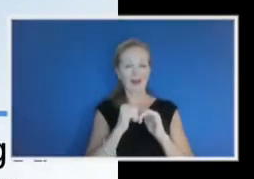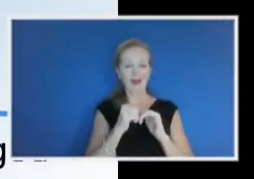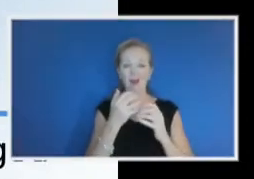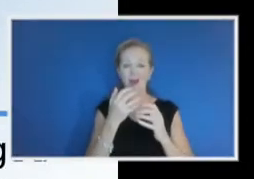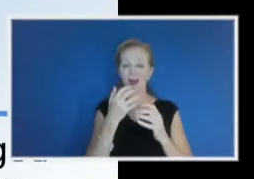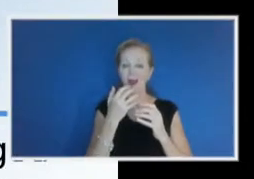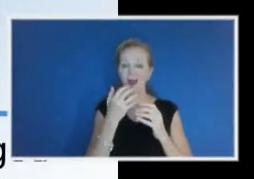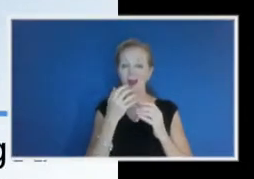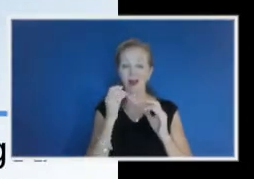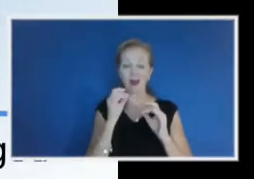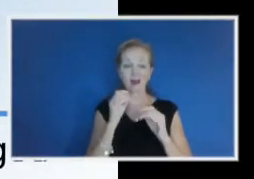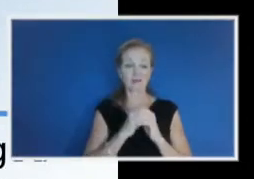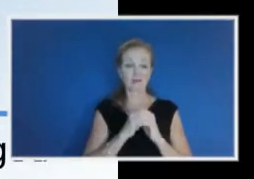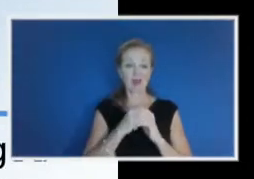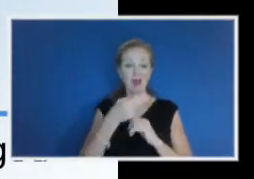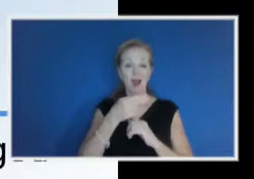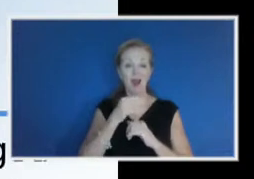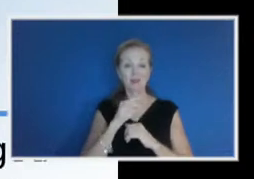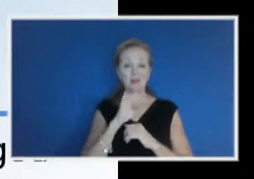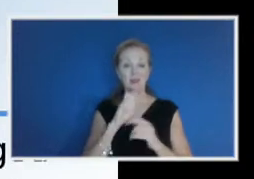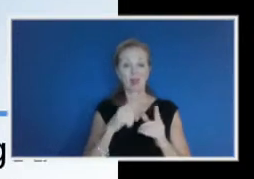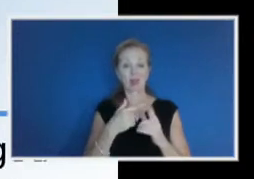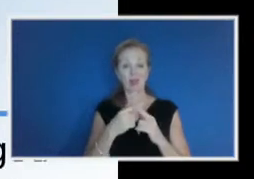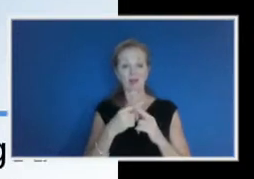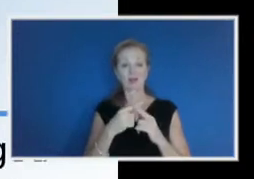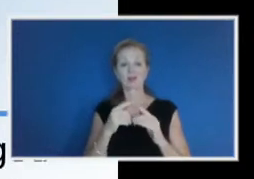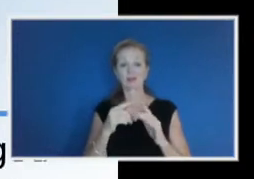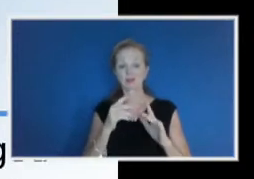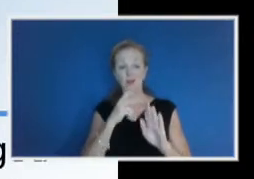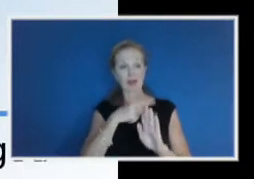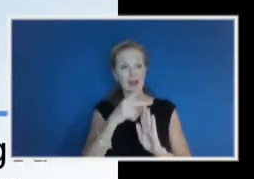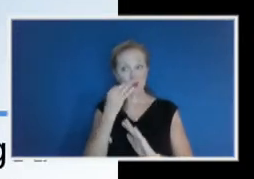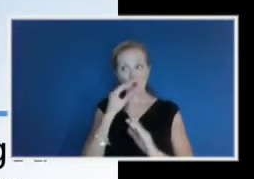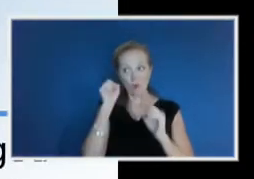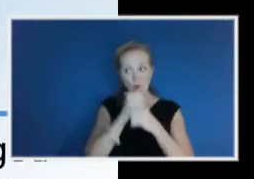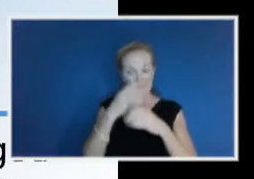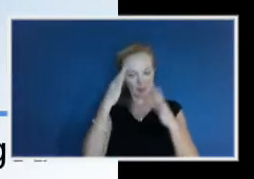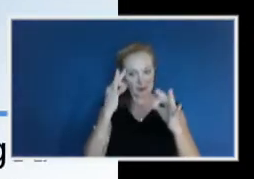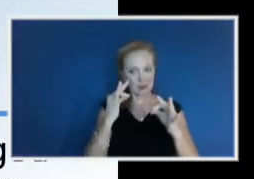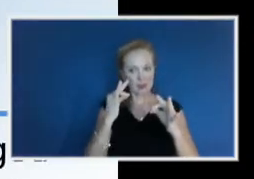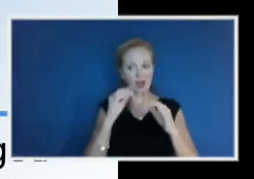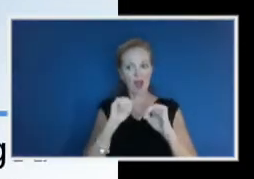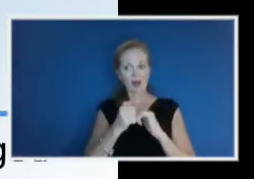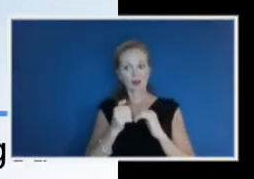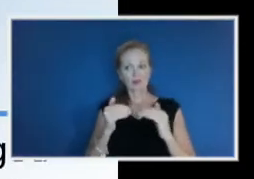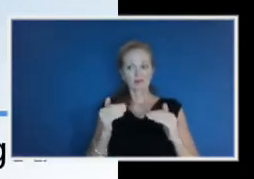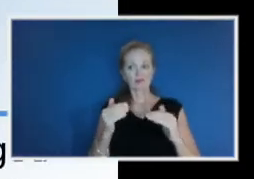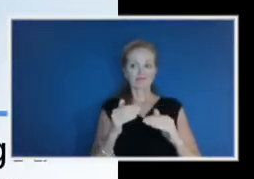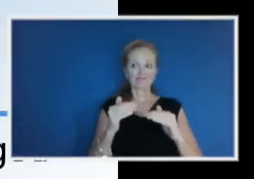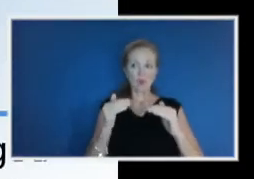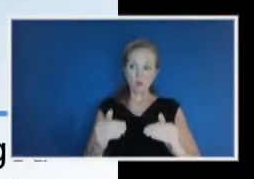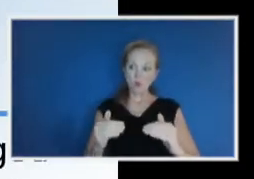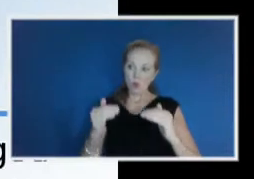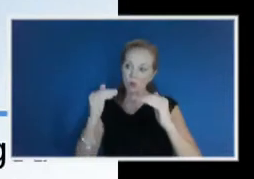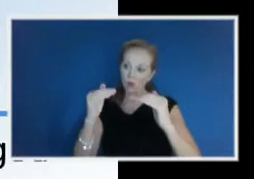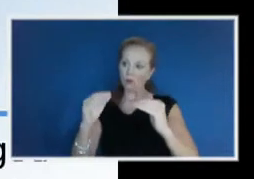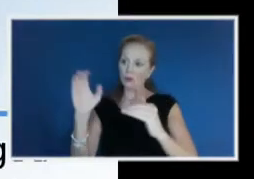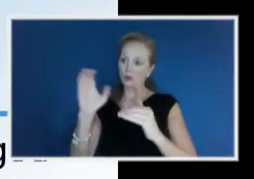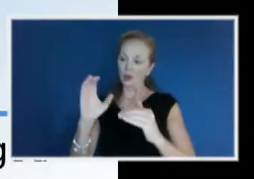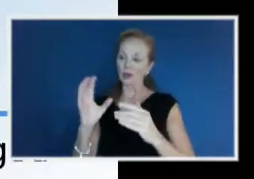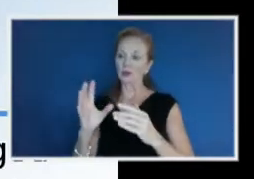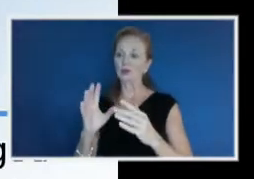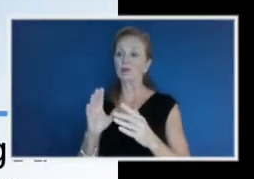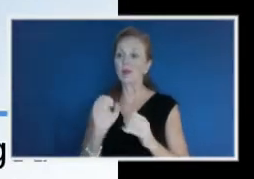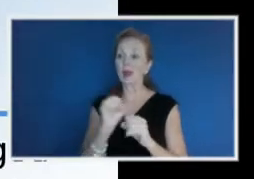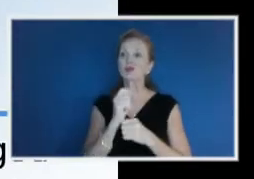become to these types of programs as you make decisions about how to move Charlotte forward to ensure inclusion and